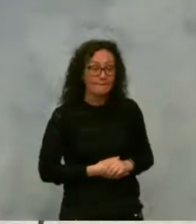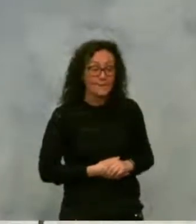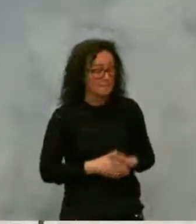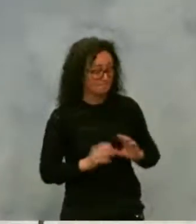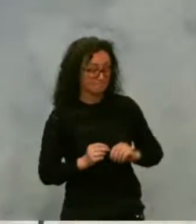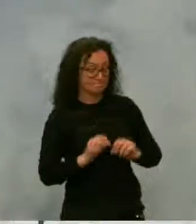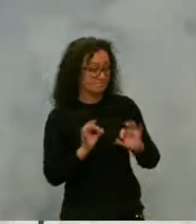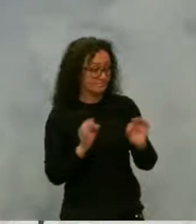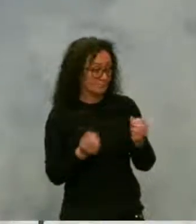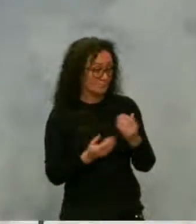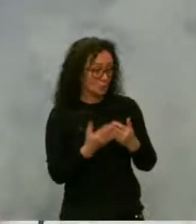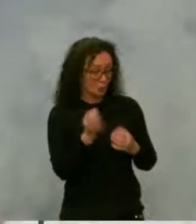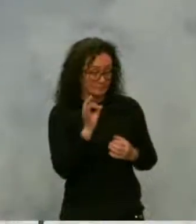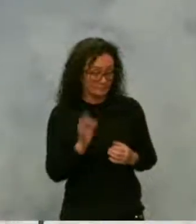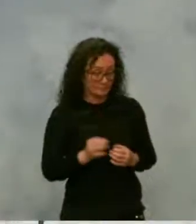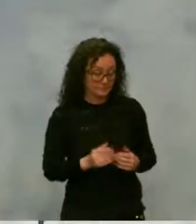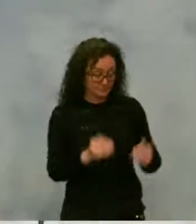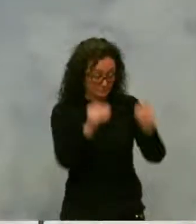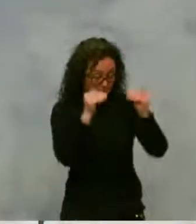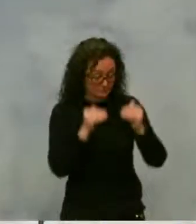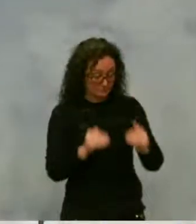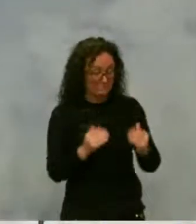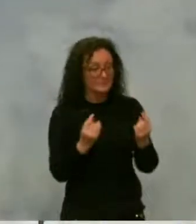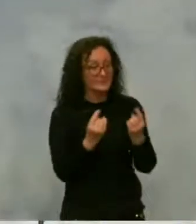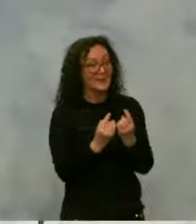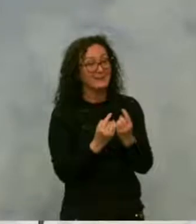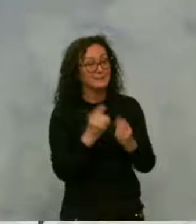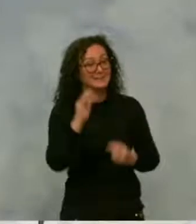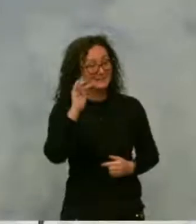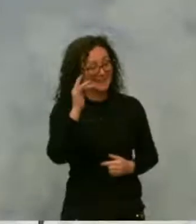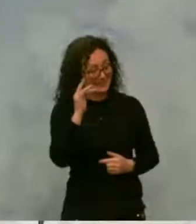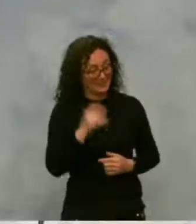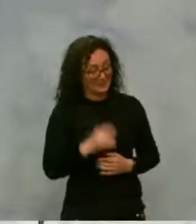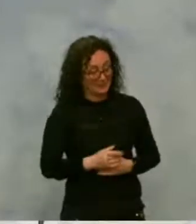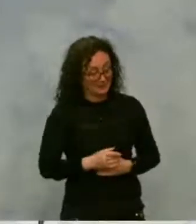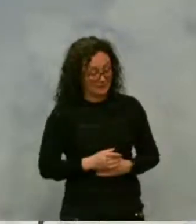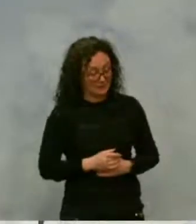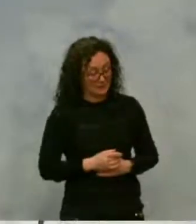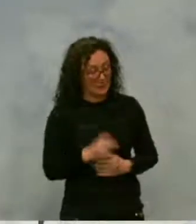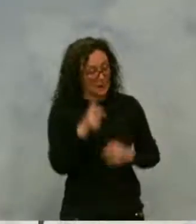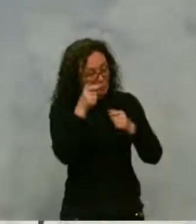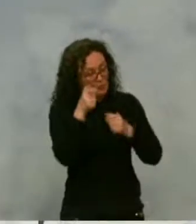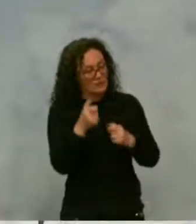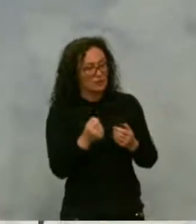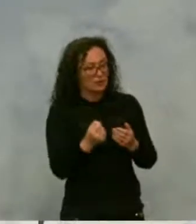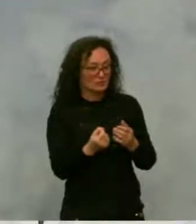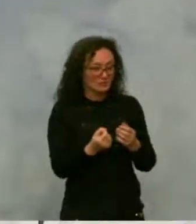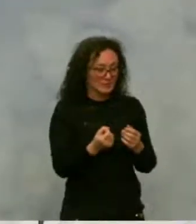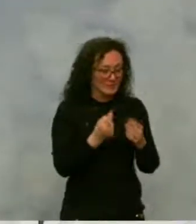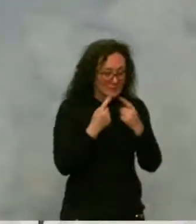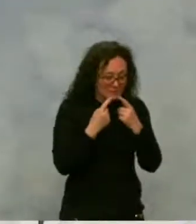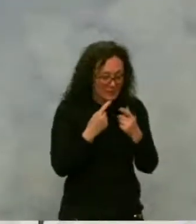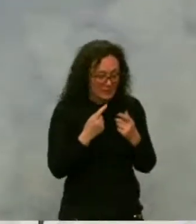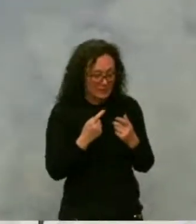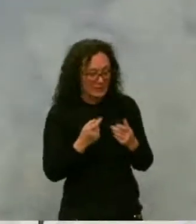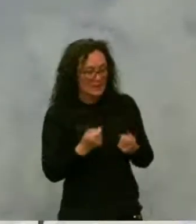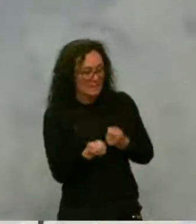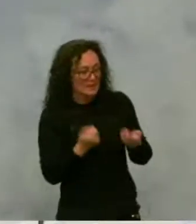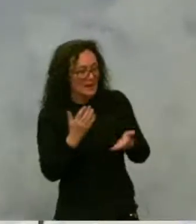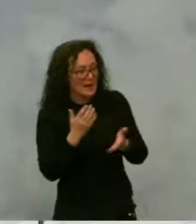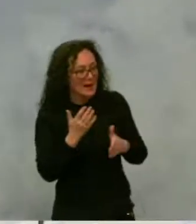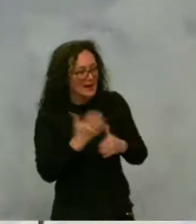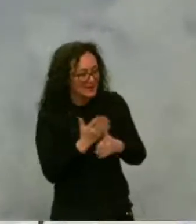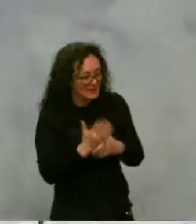No. We move on to item 10, Prudential Indicators, Treasury Management Activity and